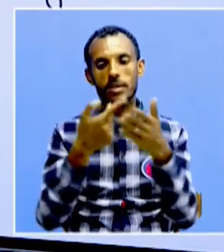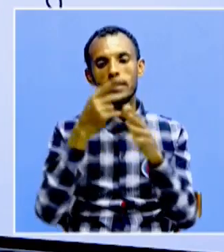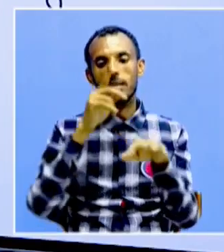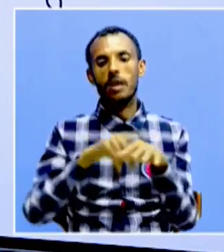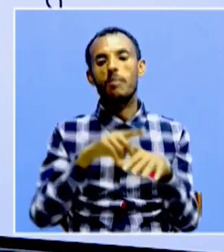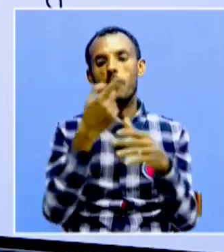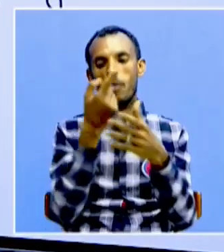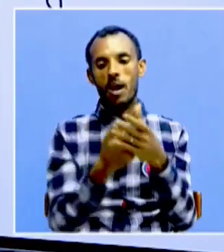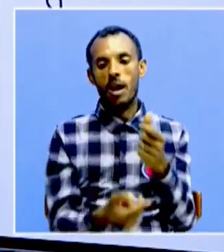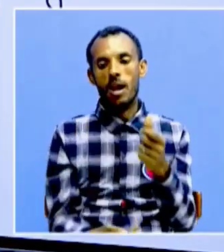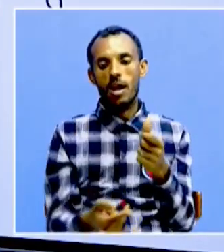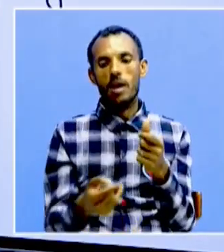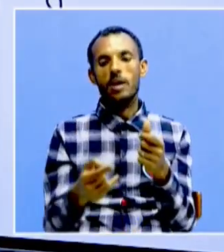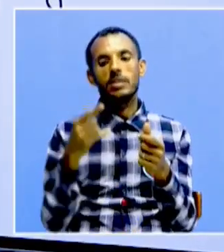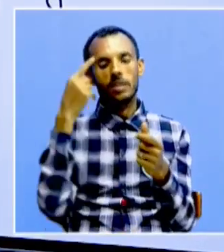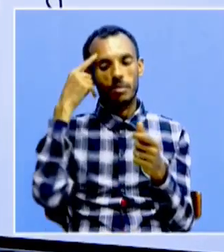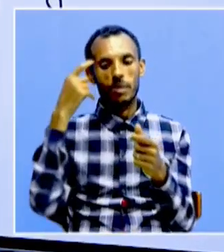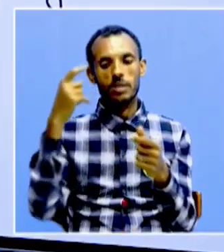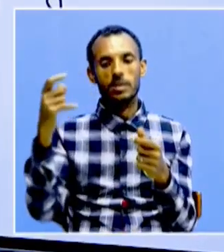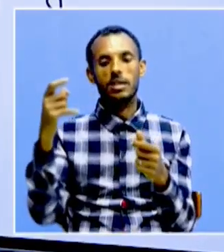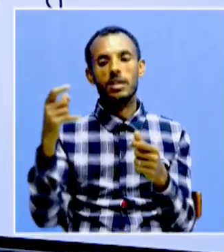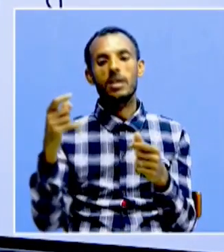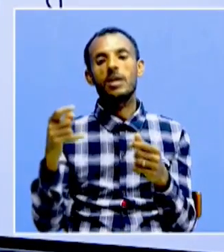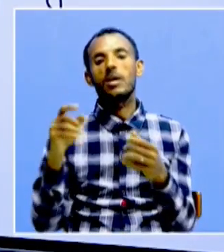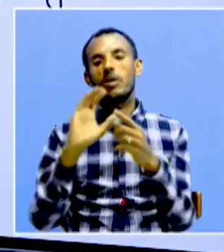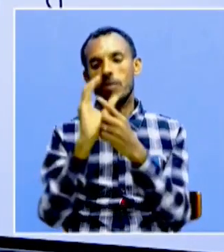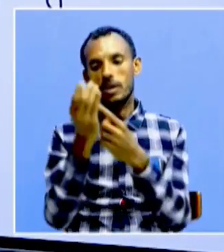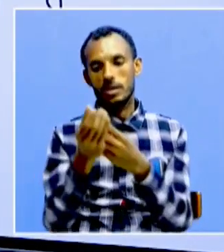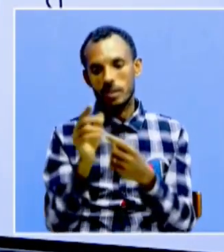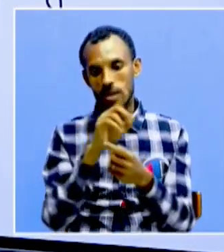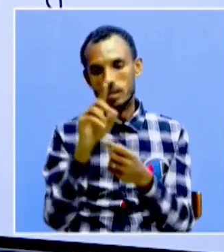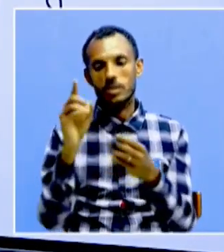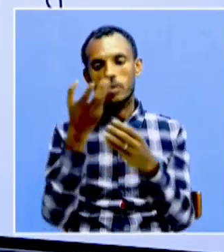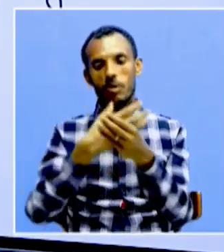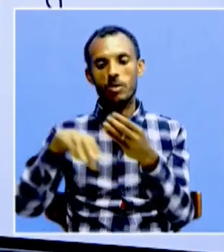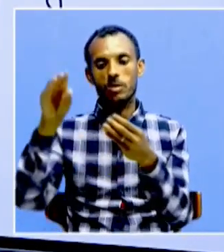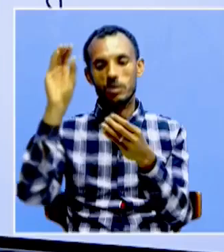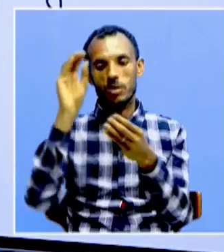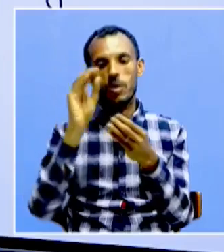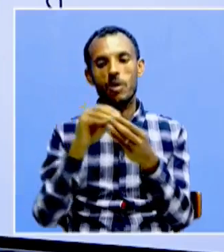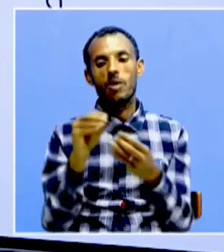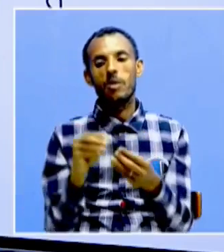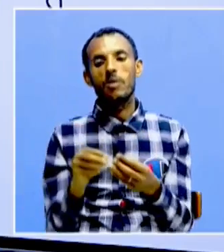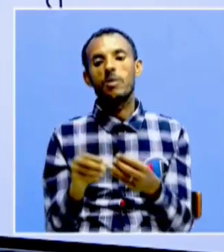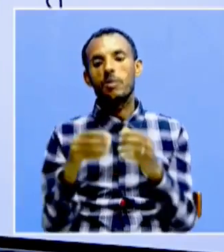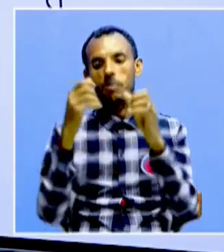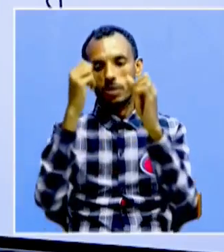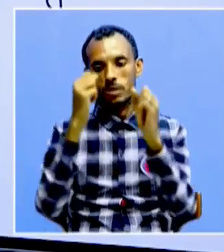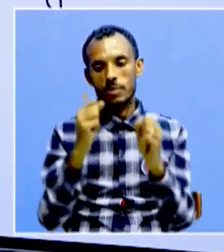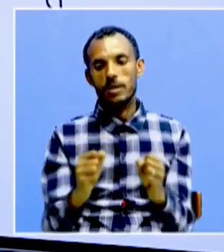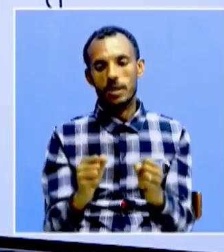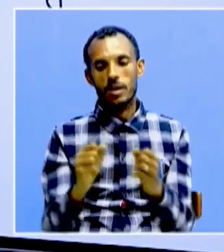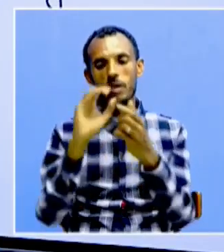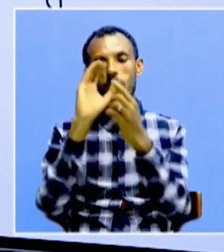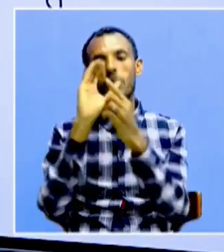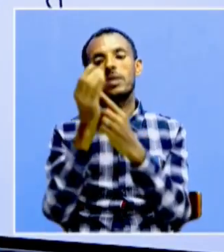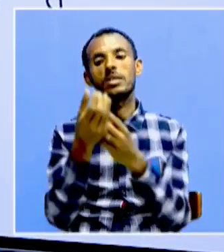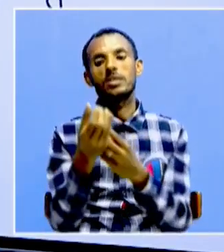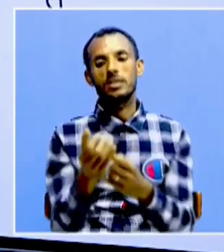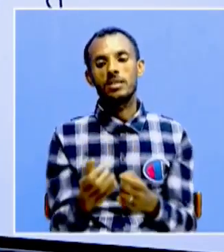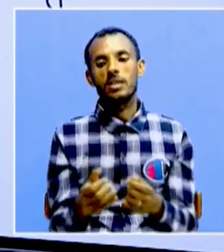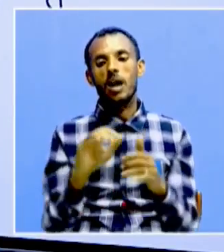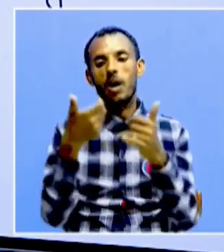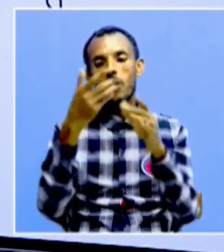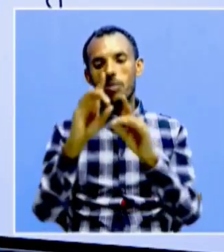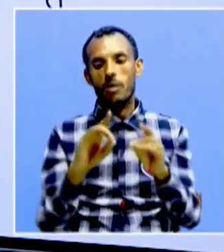only about the imaginary condition, okay? There is also the possibility condition, all right? How